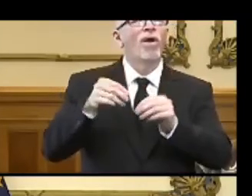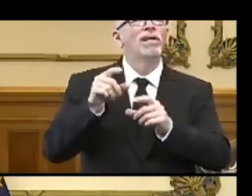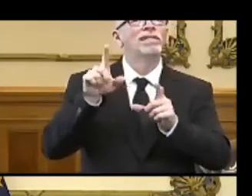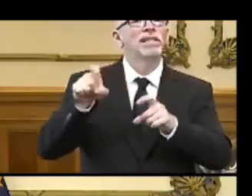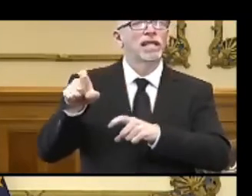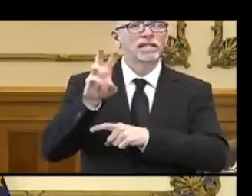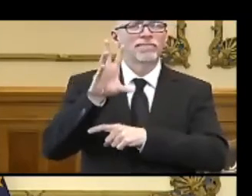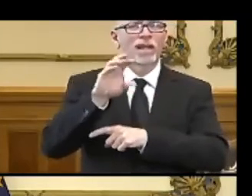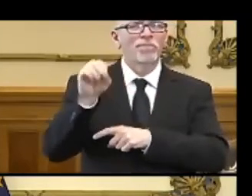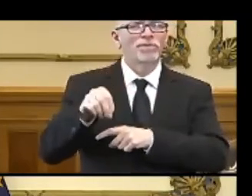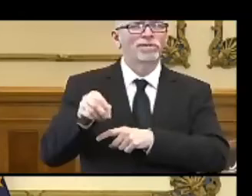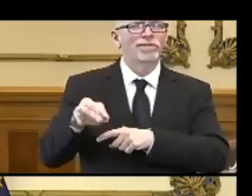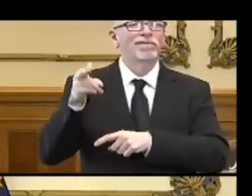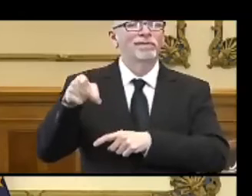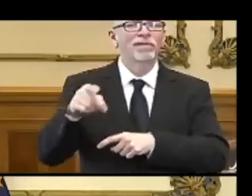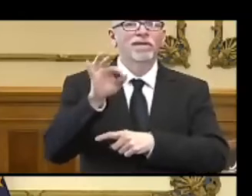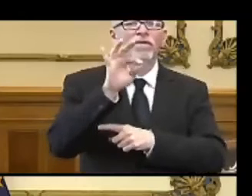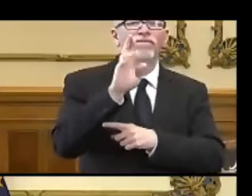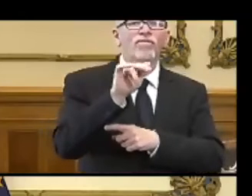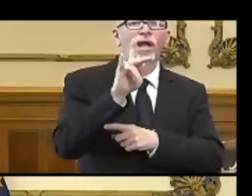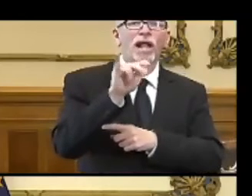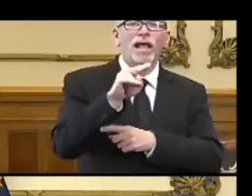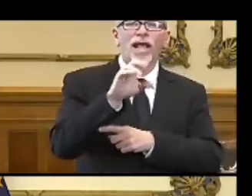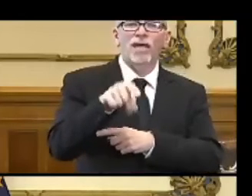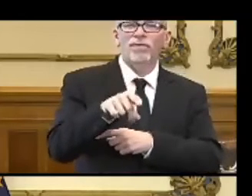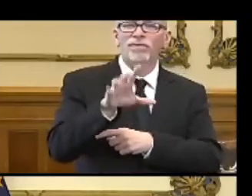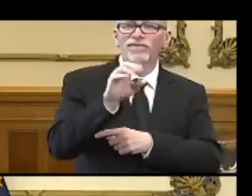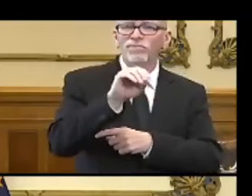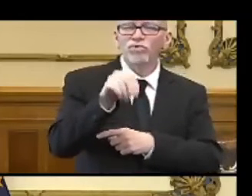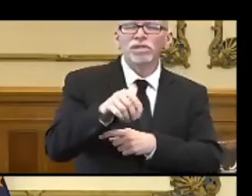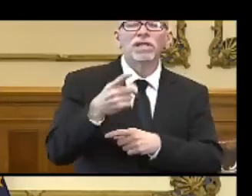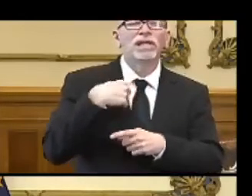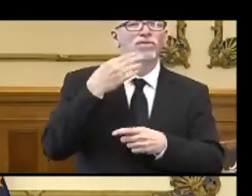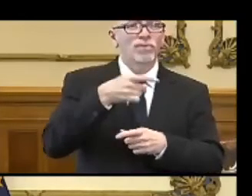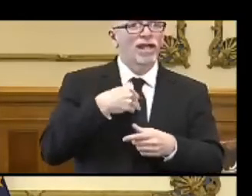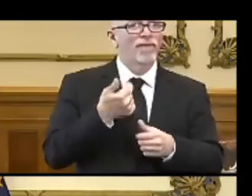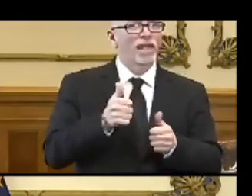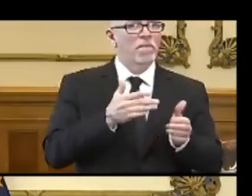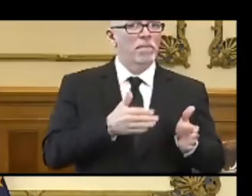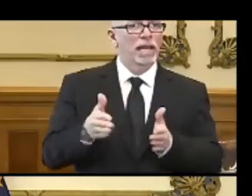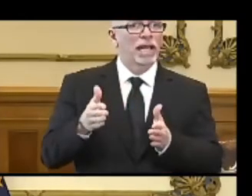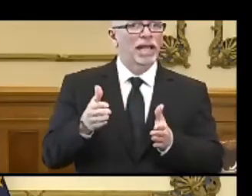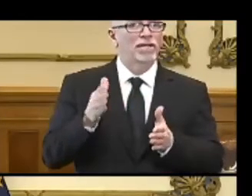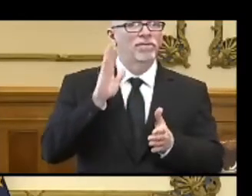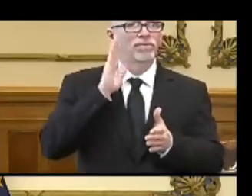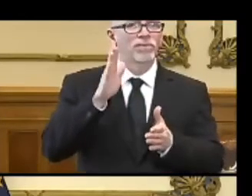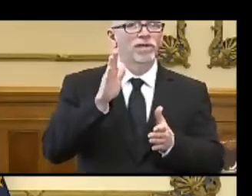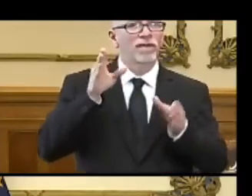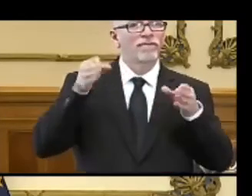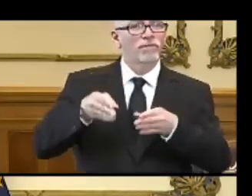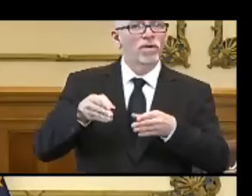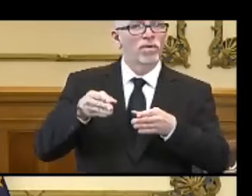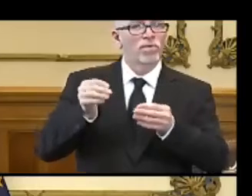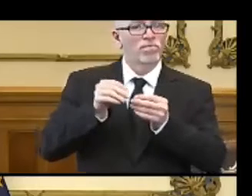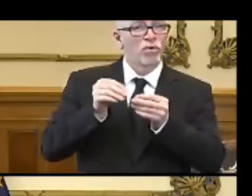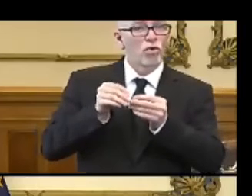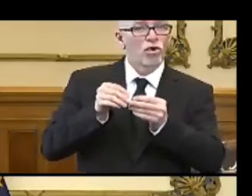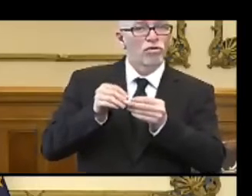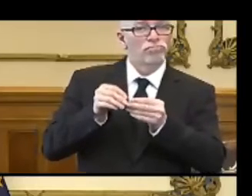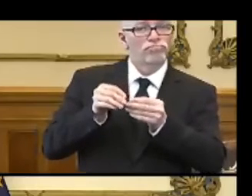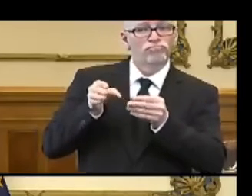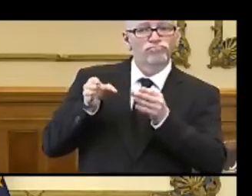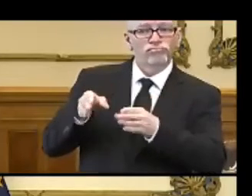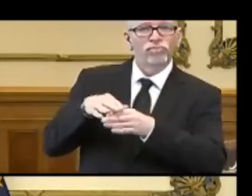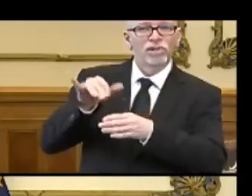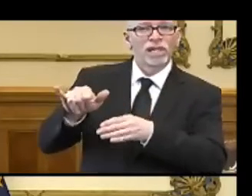tested. Franklin County, about 50%. So didn't know if there were any plans to sort of focus efforts